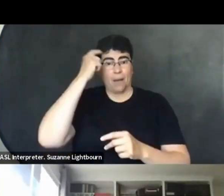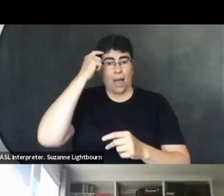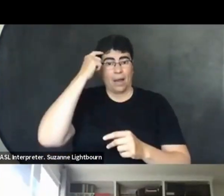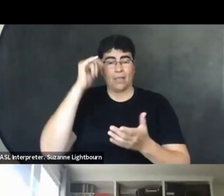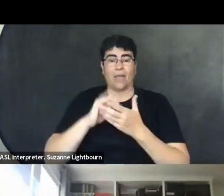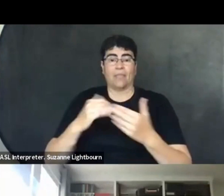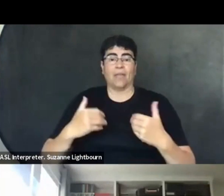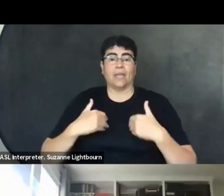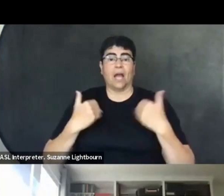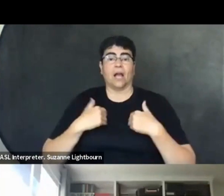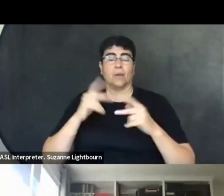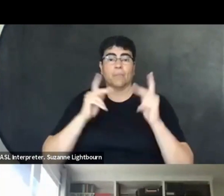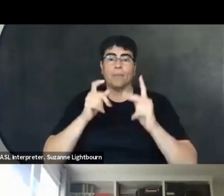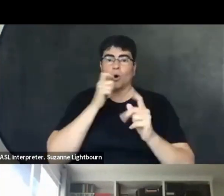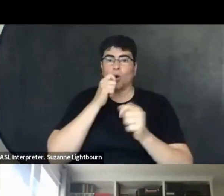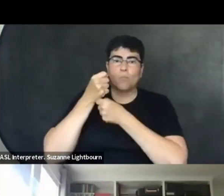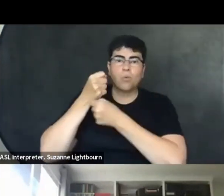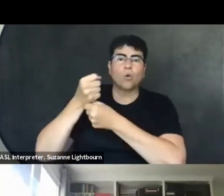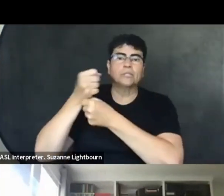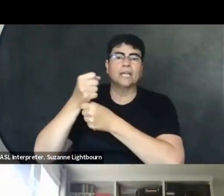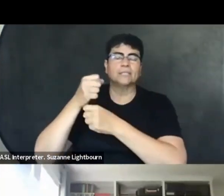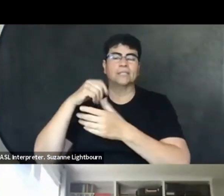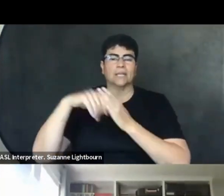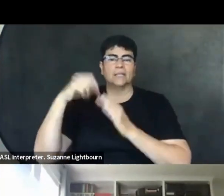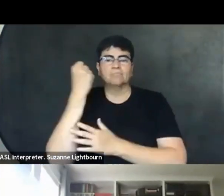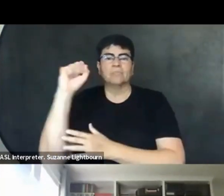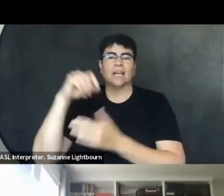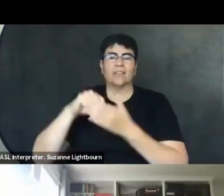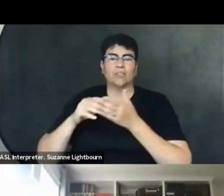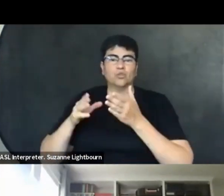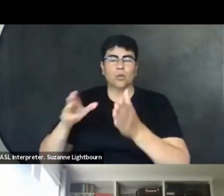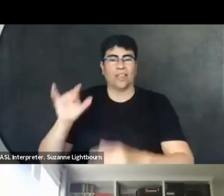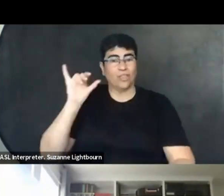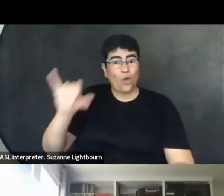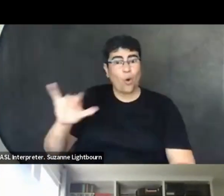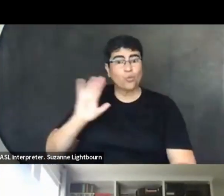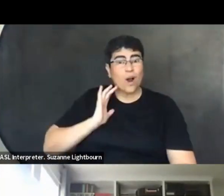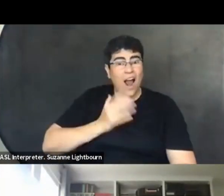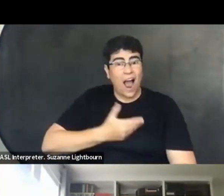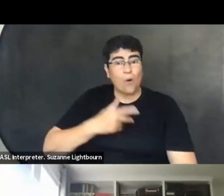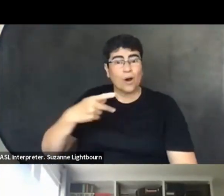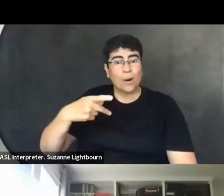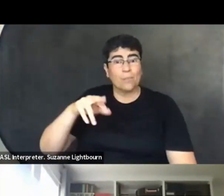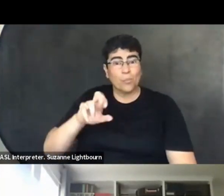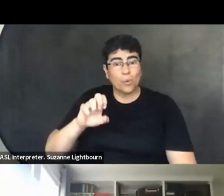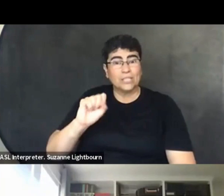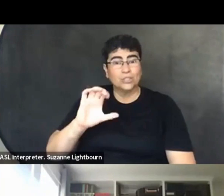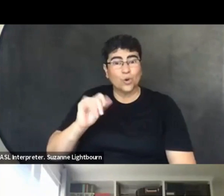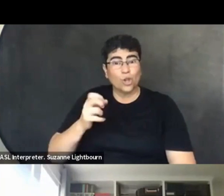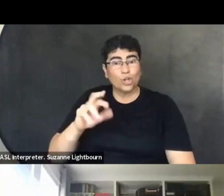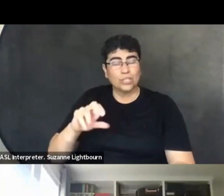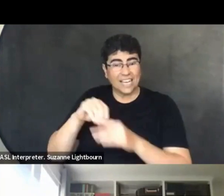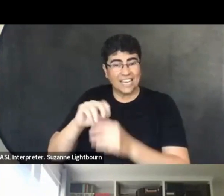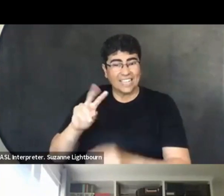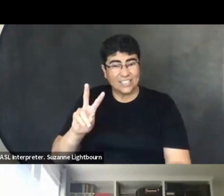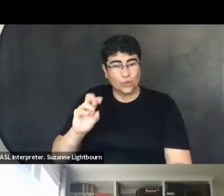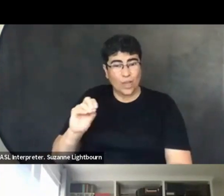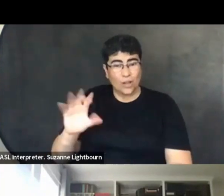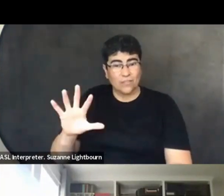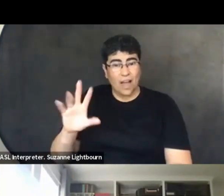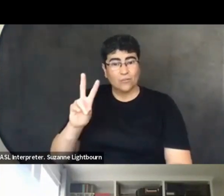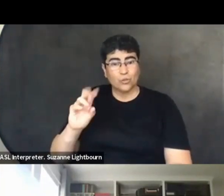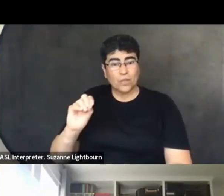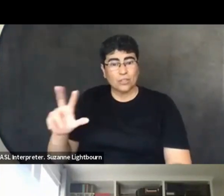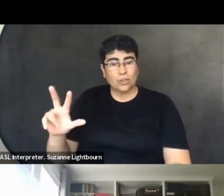are protesting in the street right now were our preschoolers just in 2005, 2003.